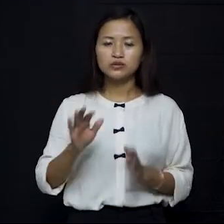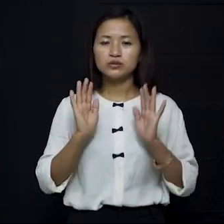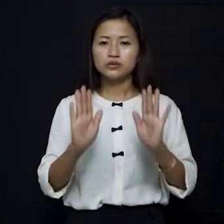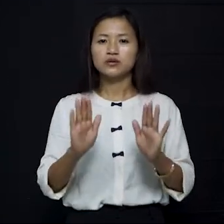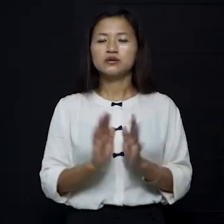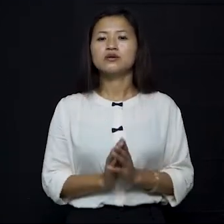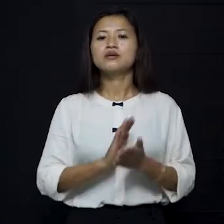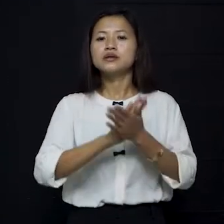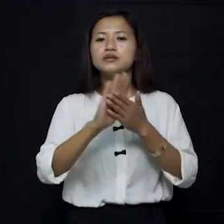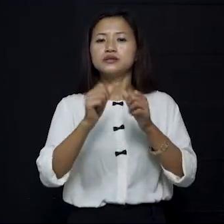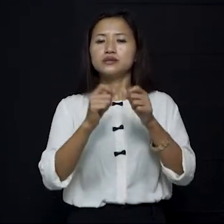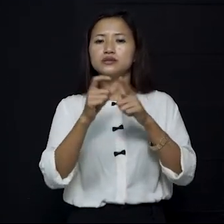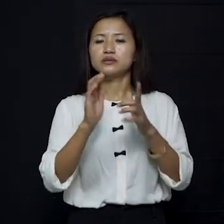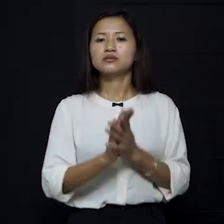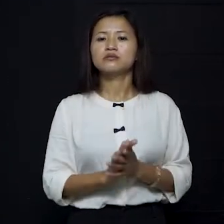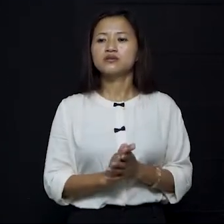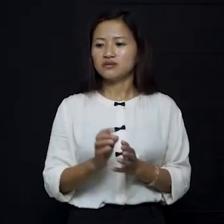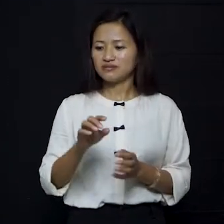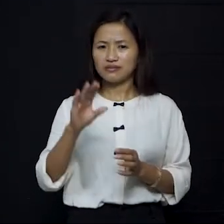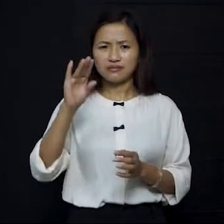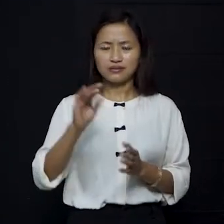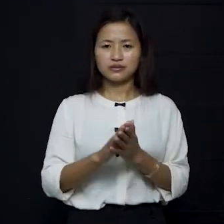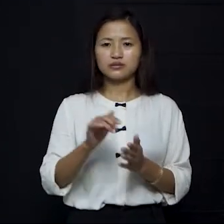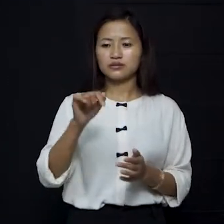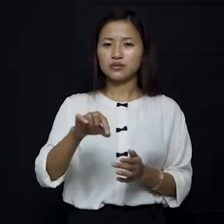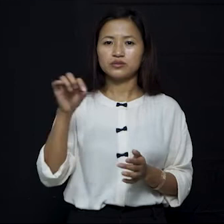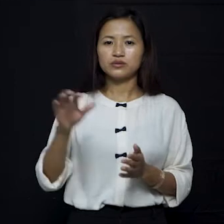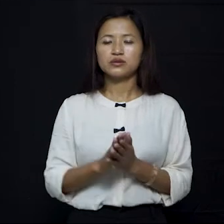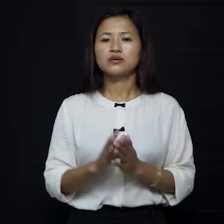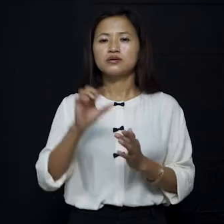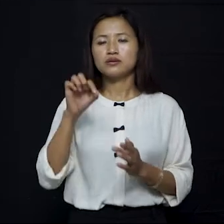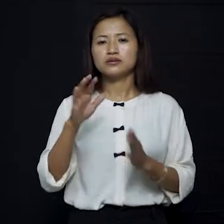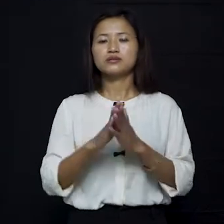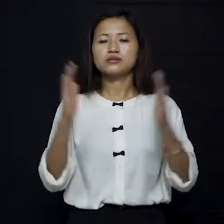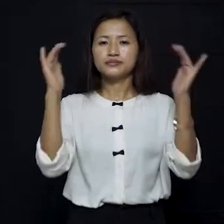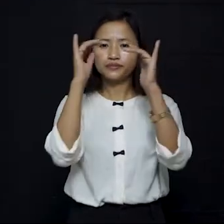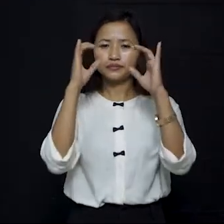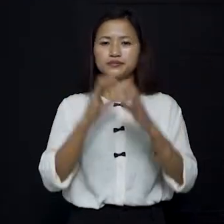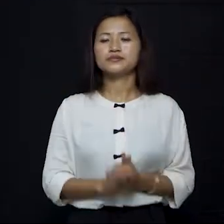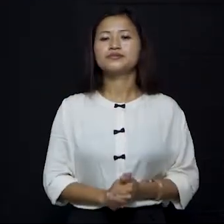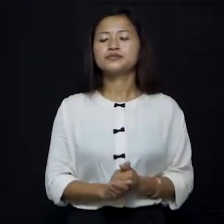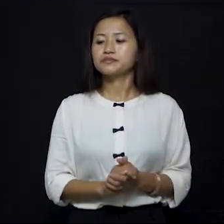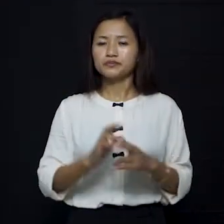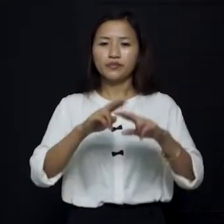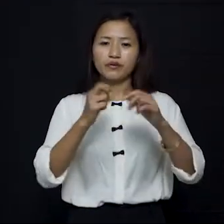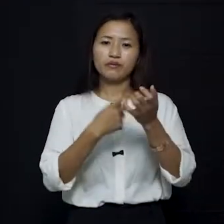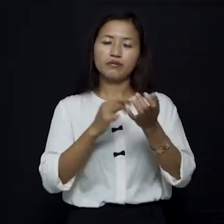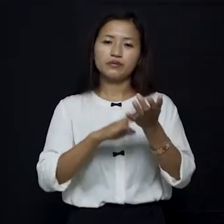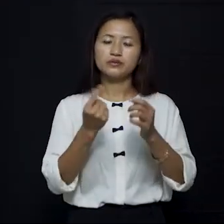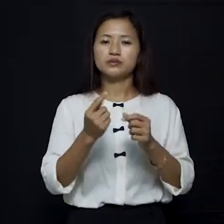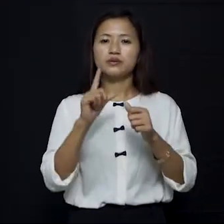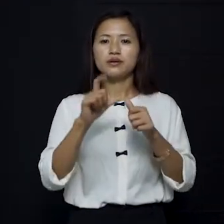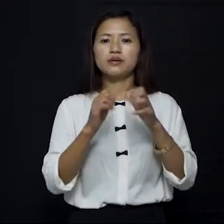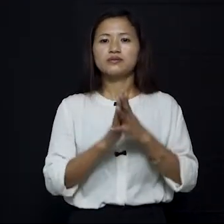to use had, and so when there is less option, there is less confusion. You all know that, right? And our formula here would be had,